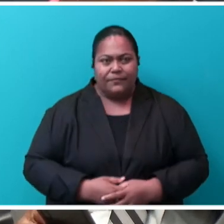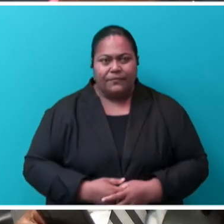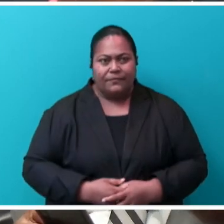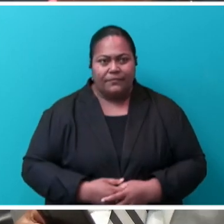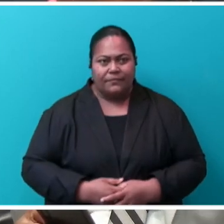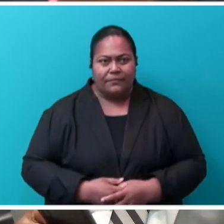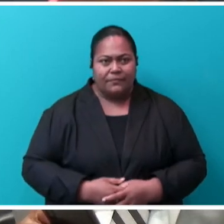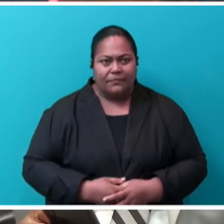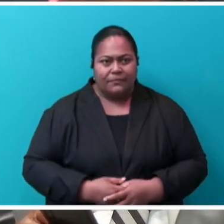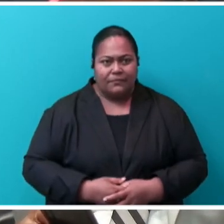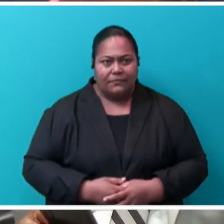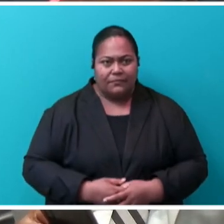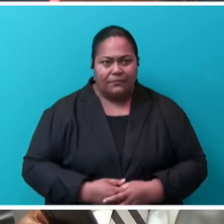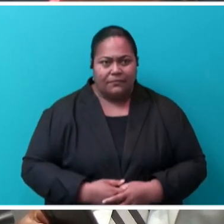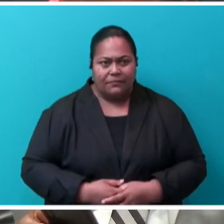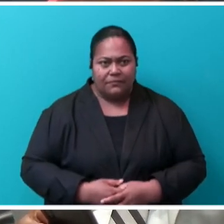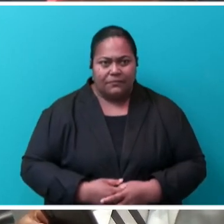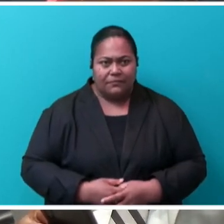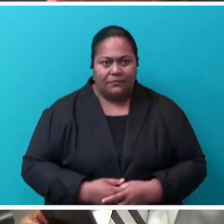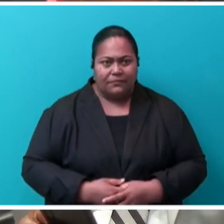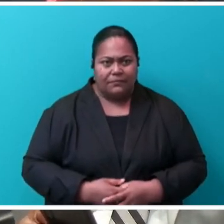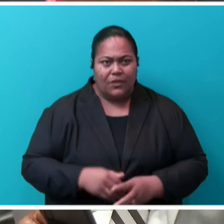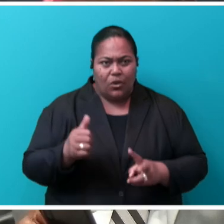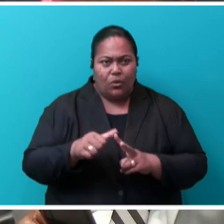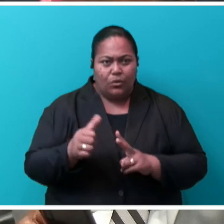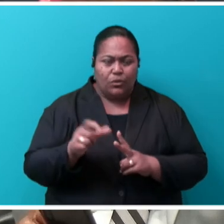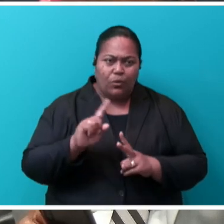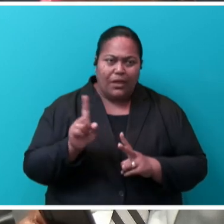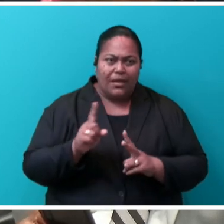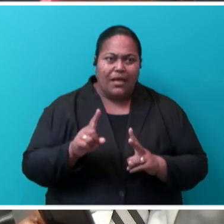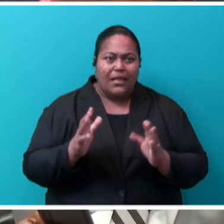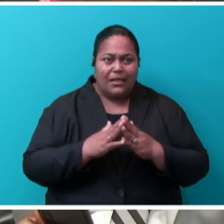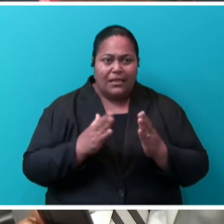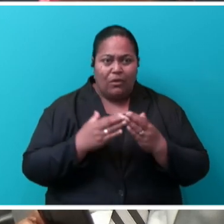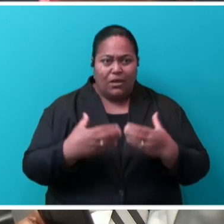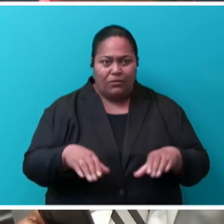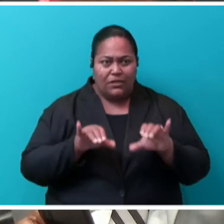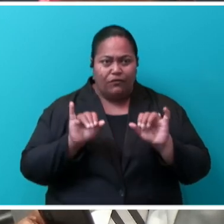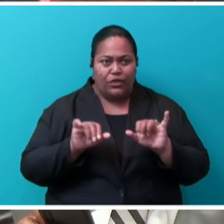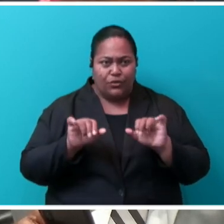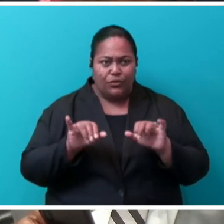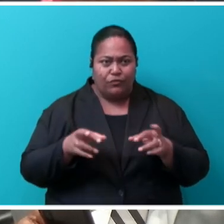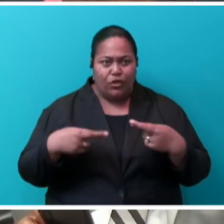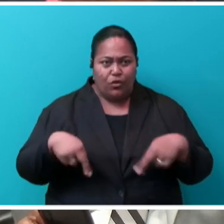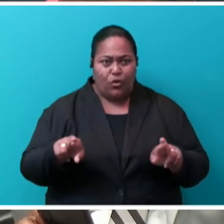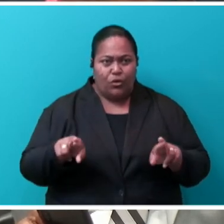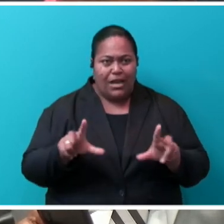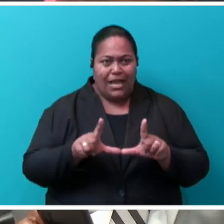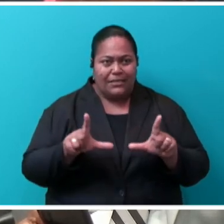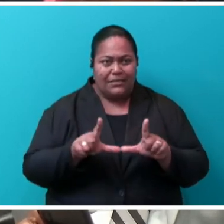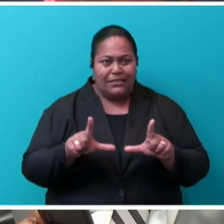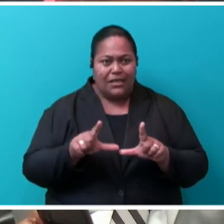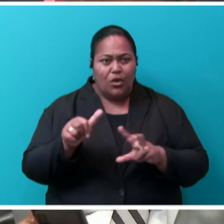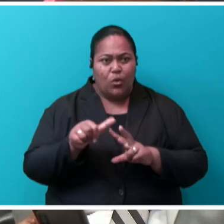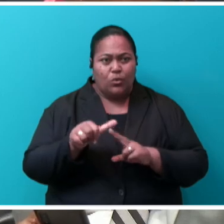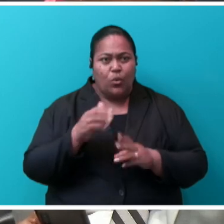and also the municipal council regarding the issues with the road licenses, and working closely